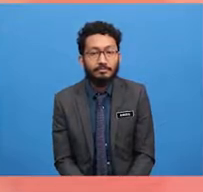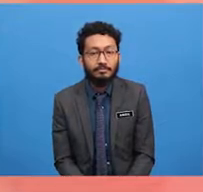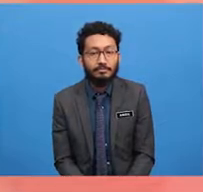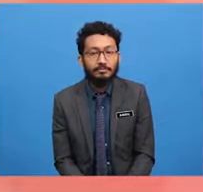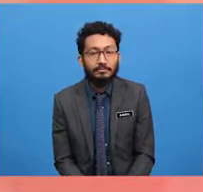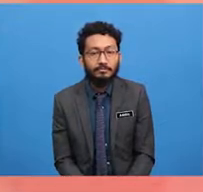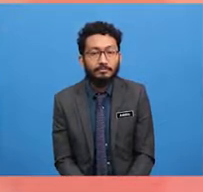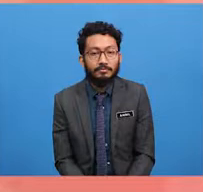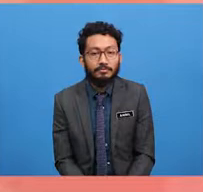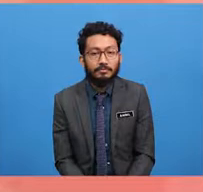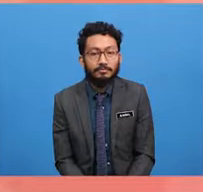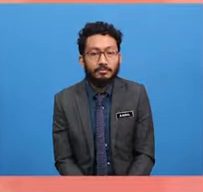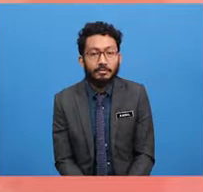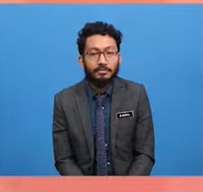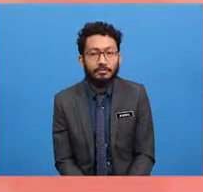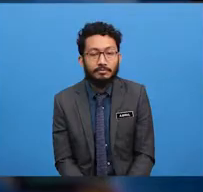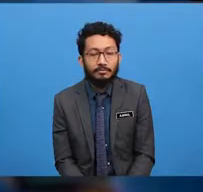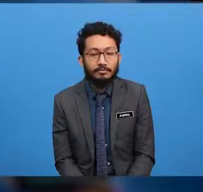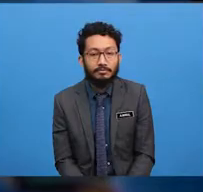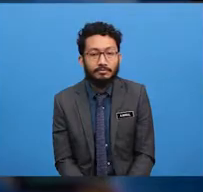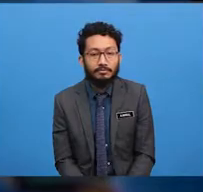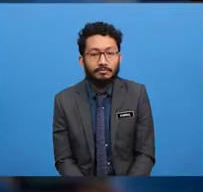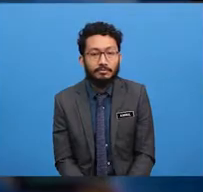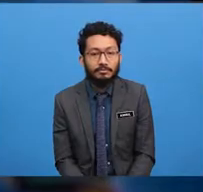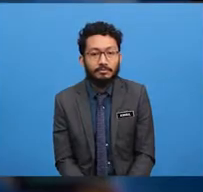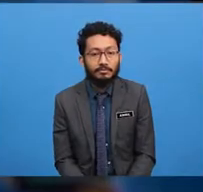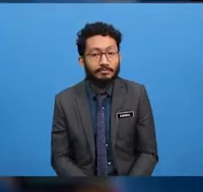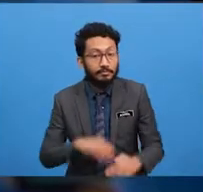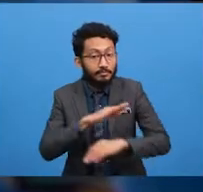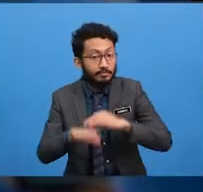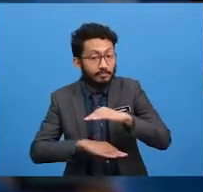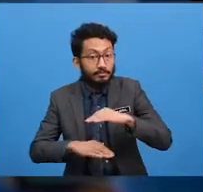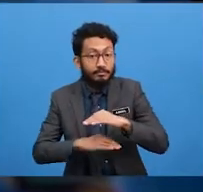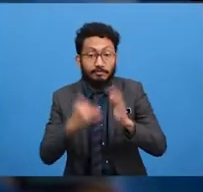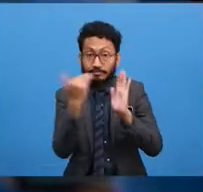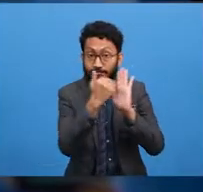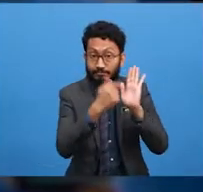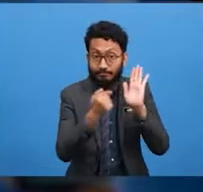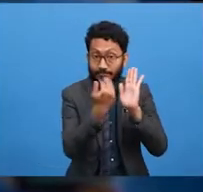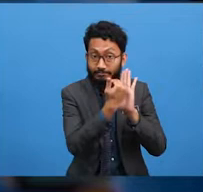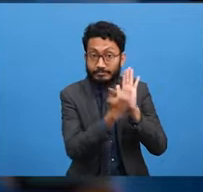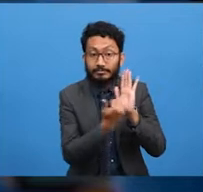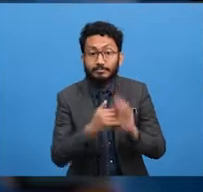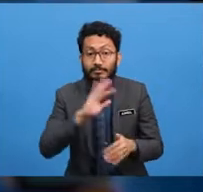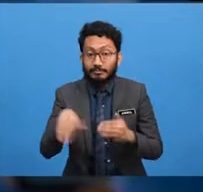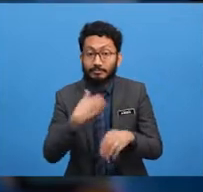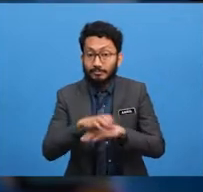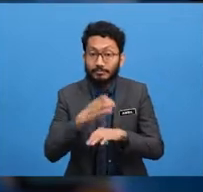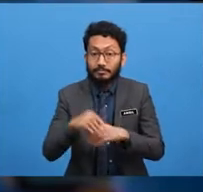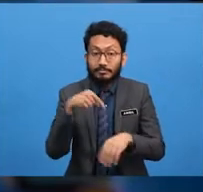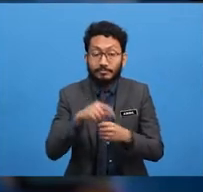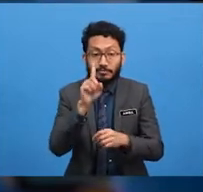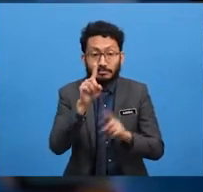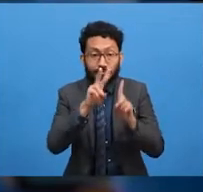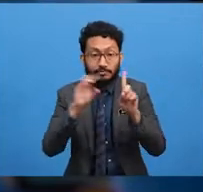any food preference. Based on these outlines, write your email in 120